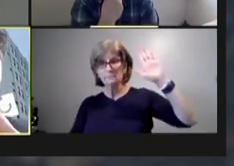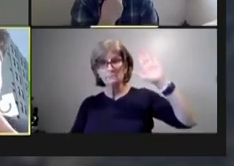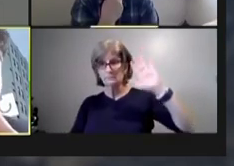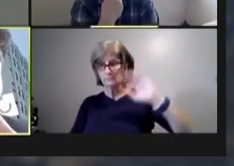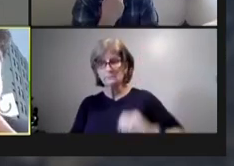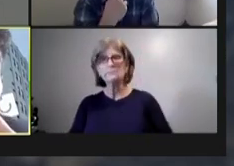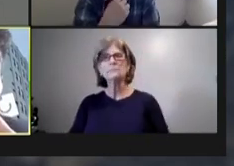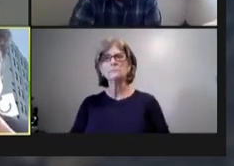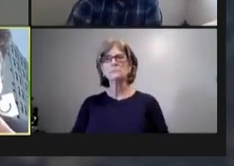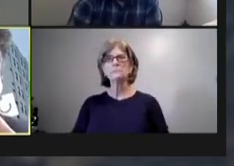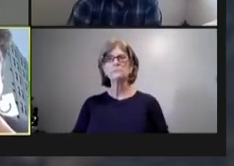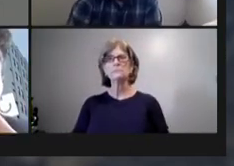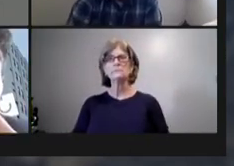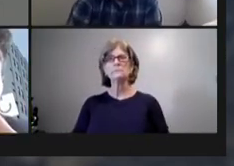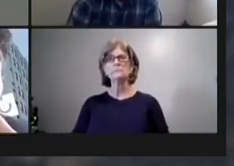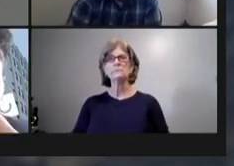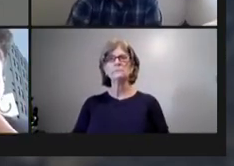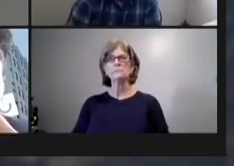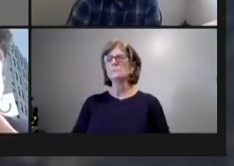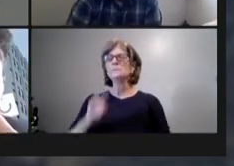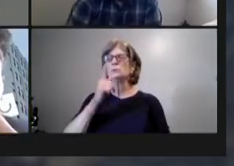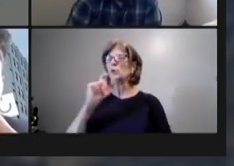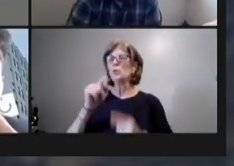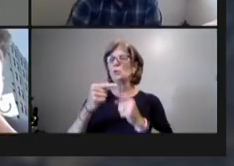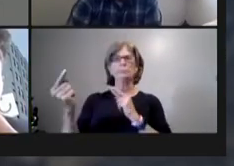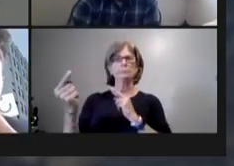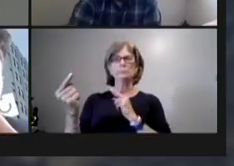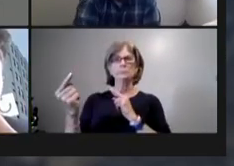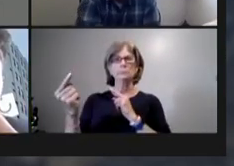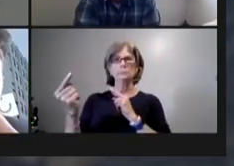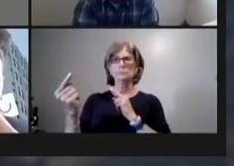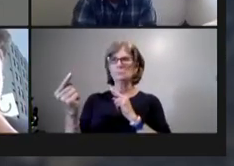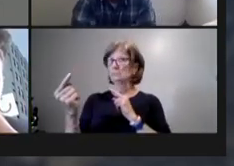Aye. Any opposition?